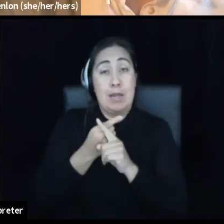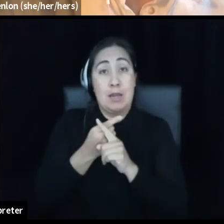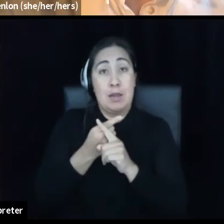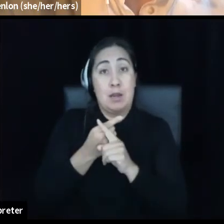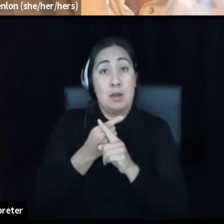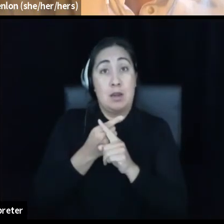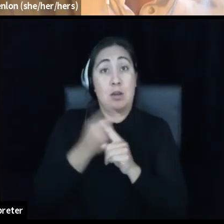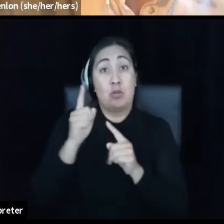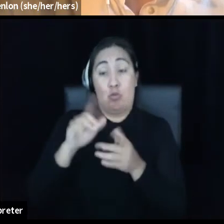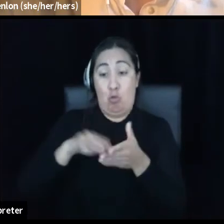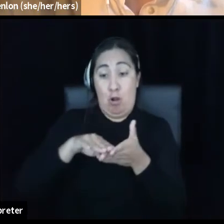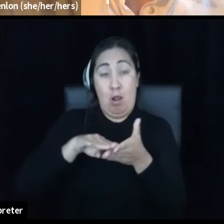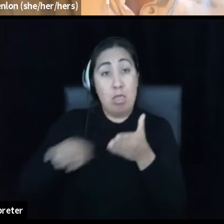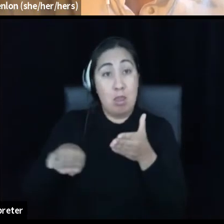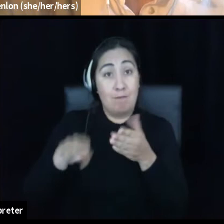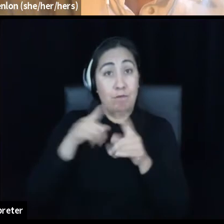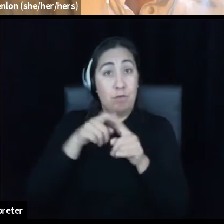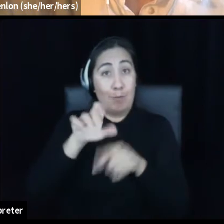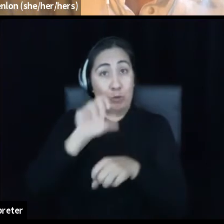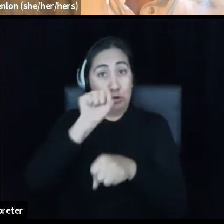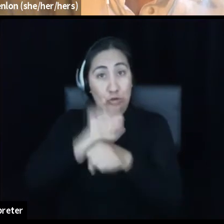when you are laid off from a job,